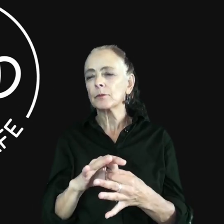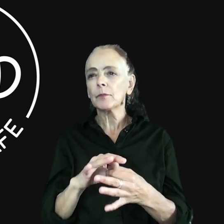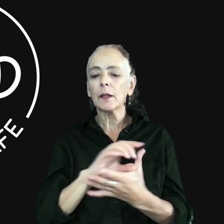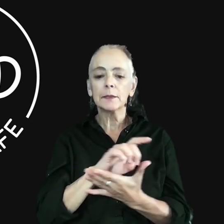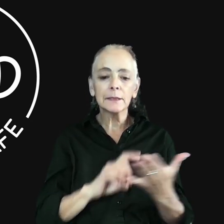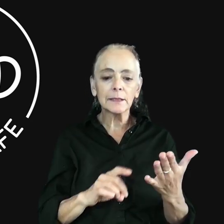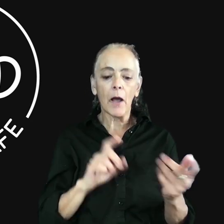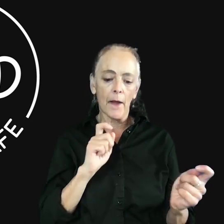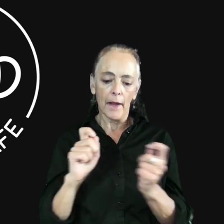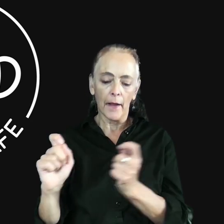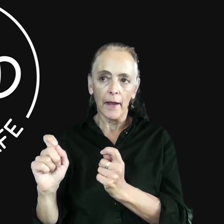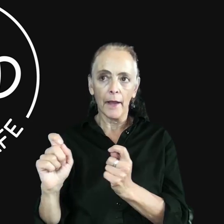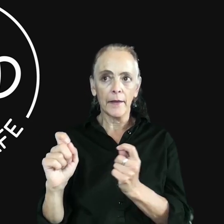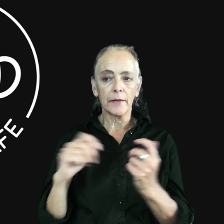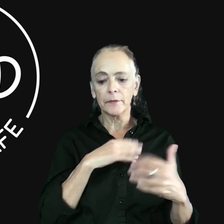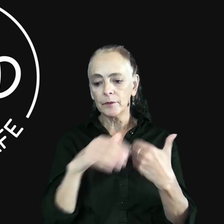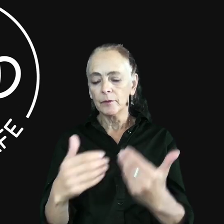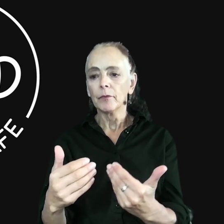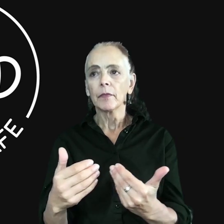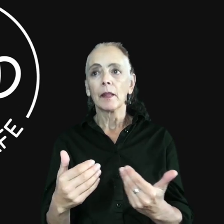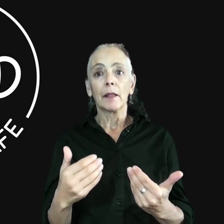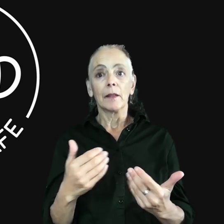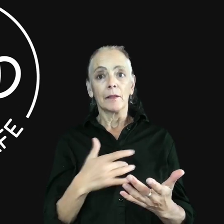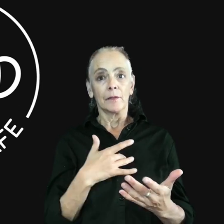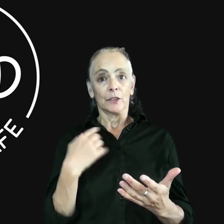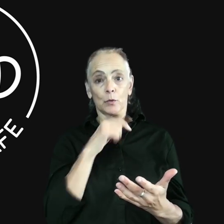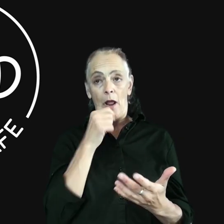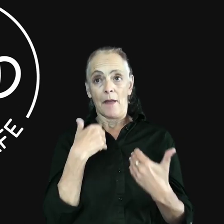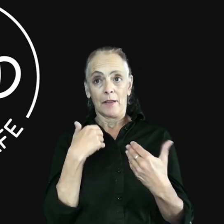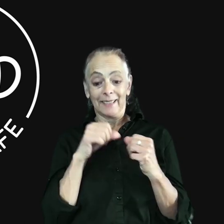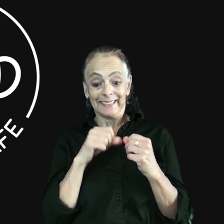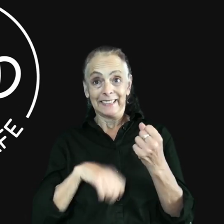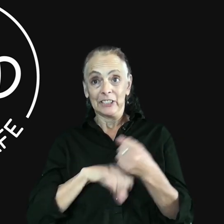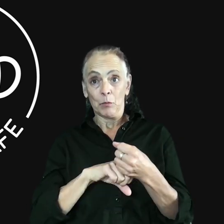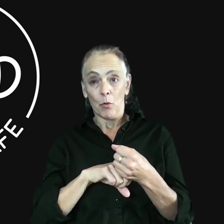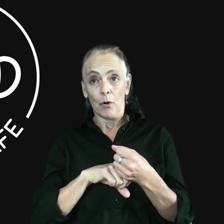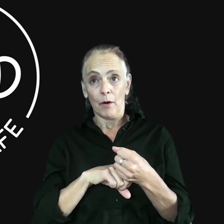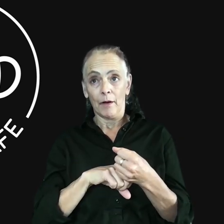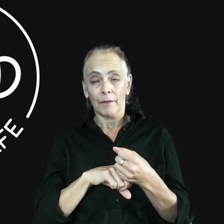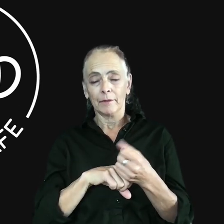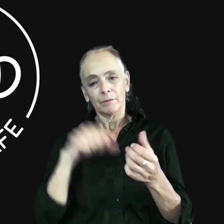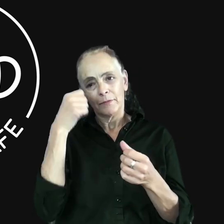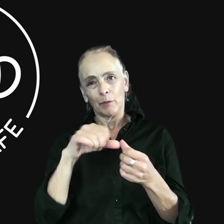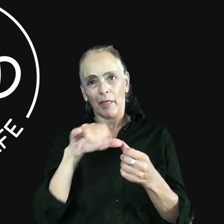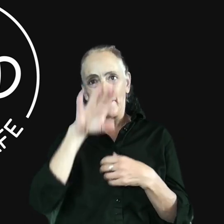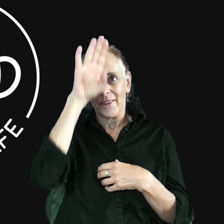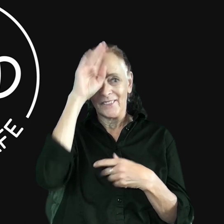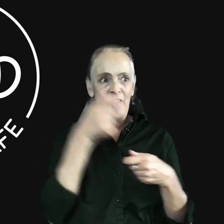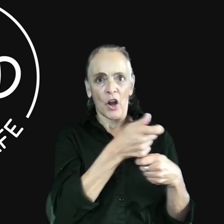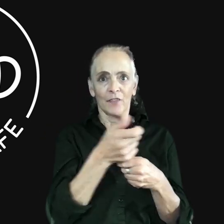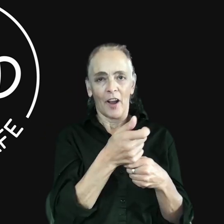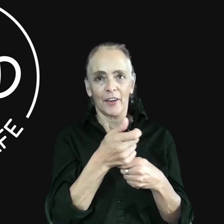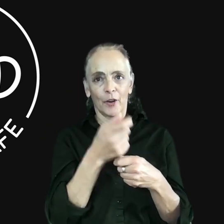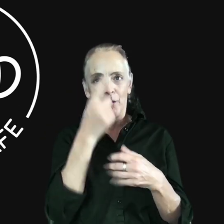and it when it feels like we're not having that consistent support you know going back to that firefighter mentality we're not always